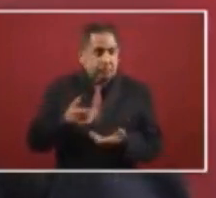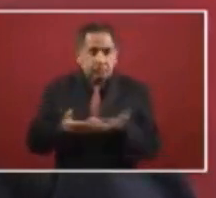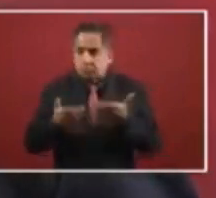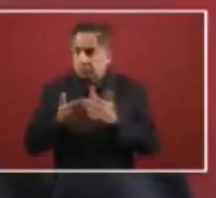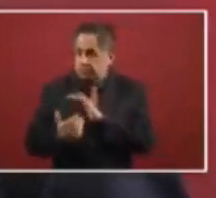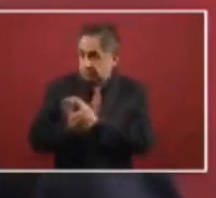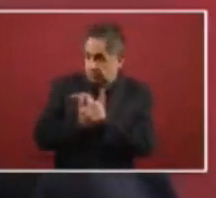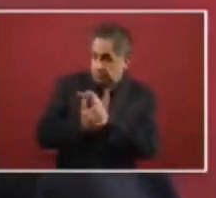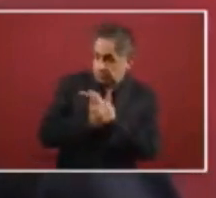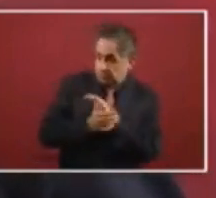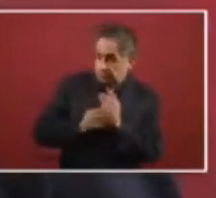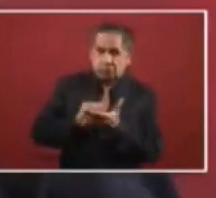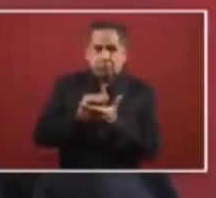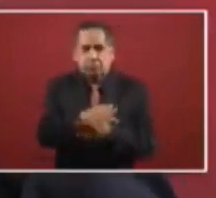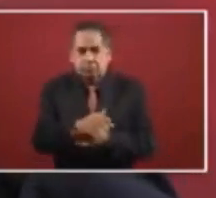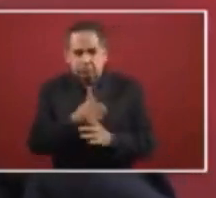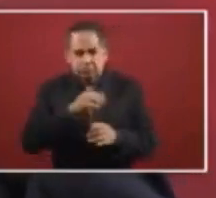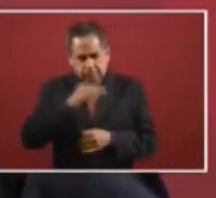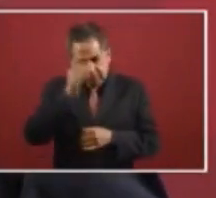invests because he has.